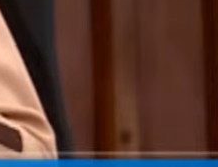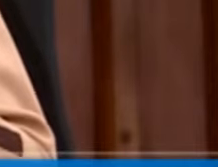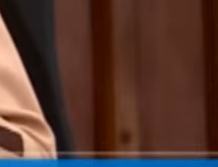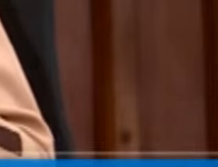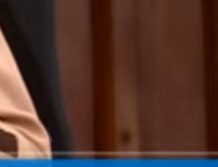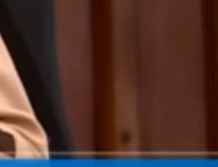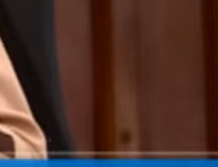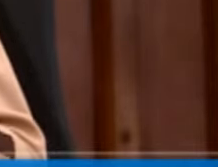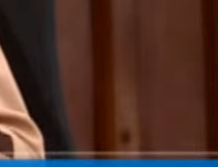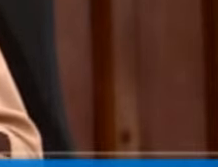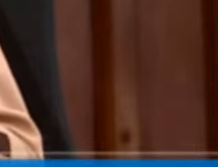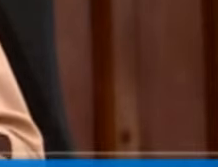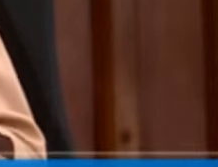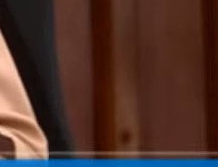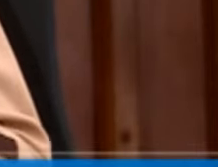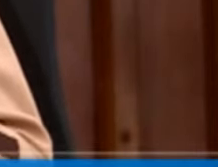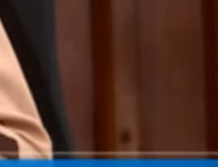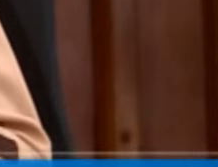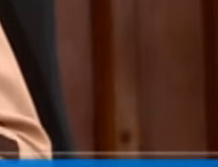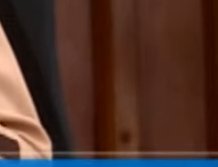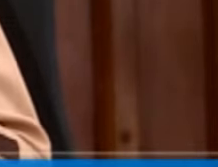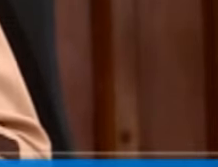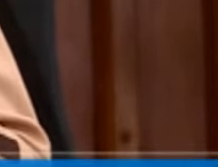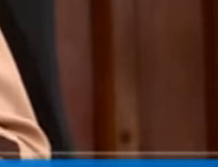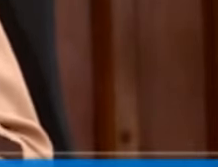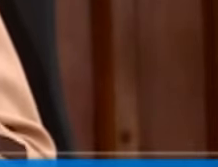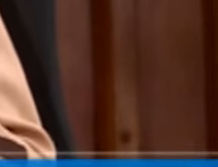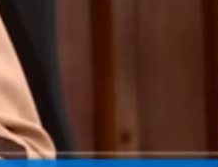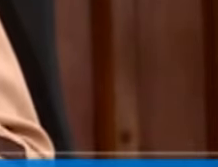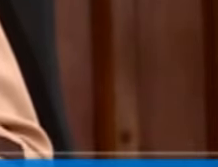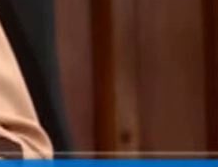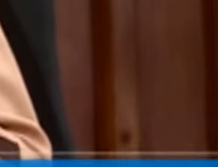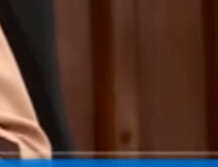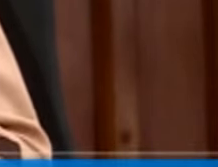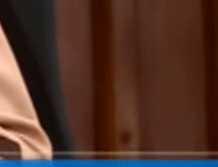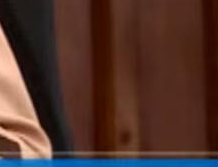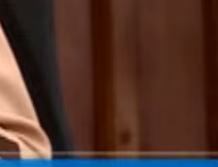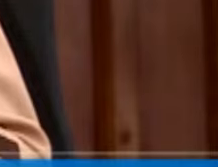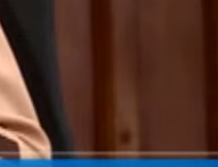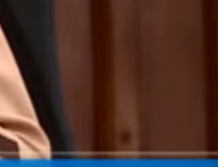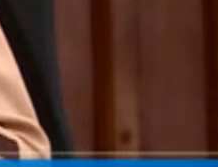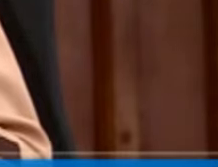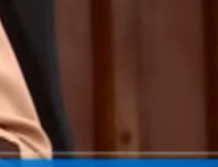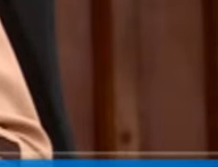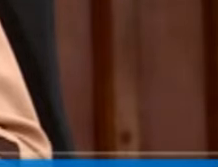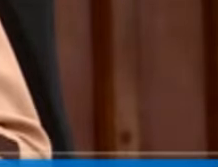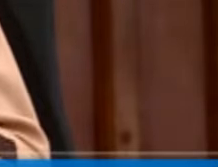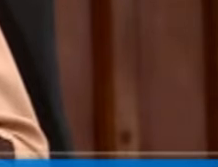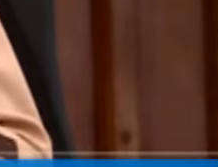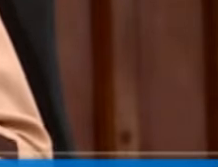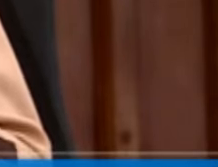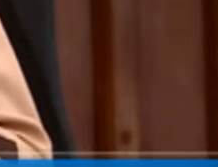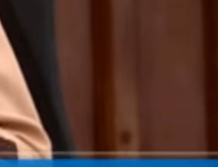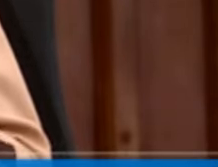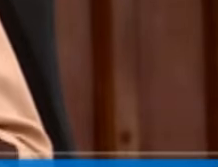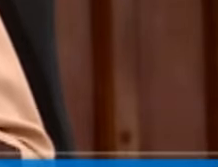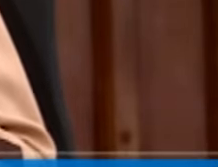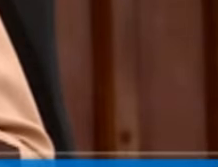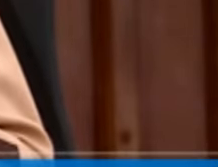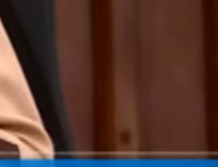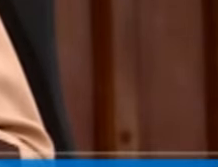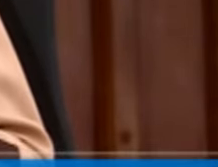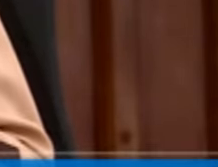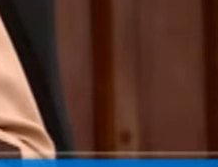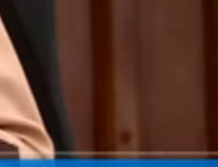and I'll be leading this discussion for the next 1.5 hours. You can engage with us on social media at NTV Kenya, at Zain